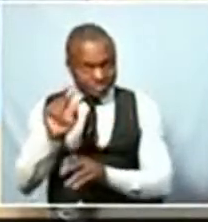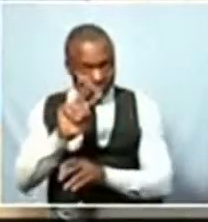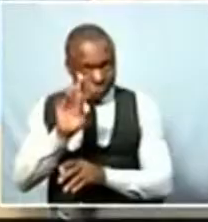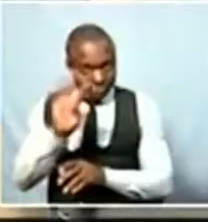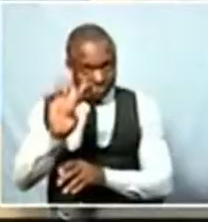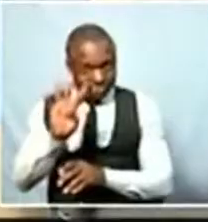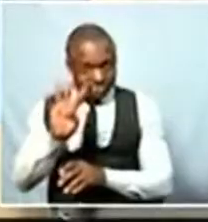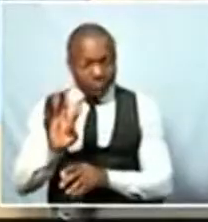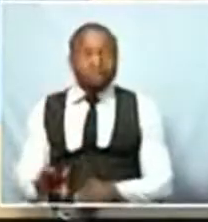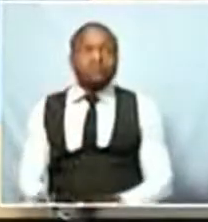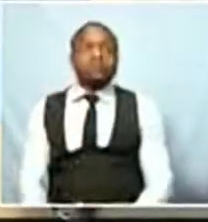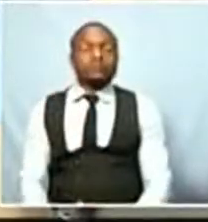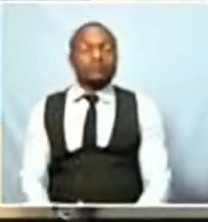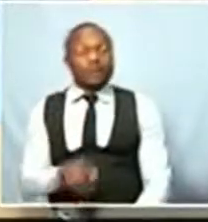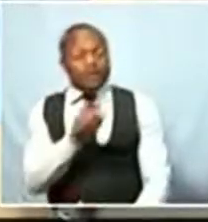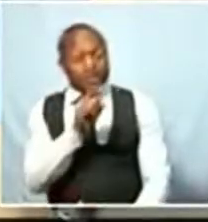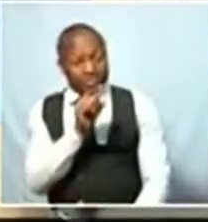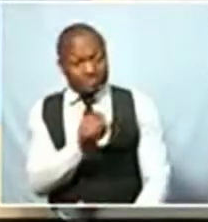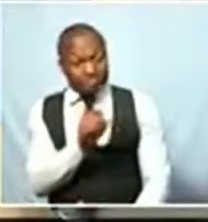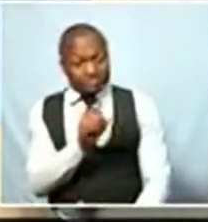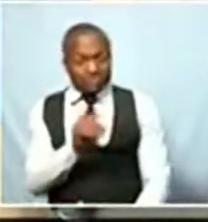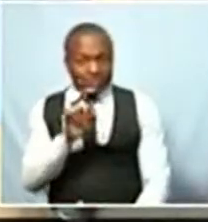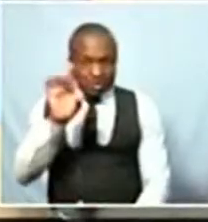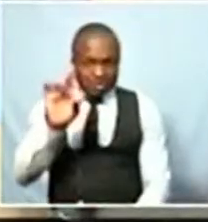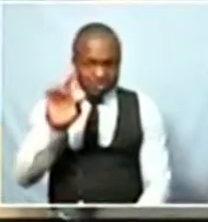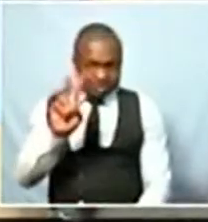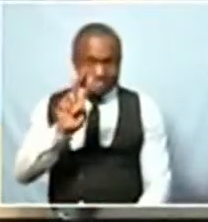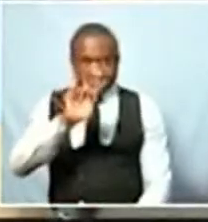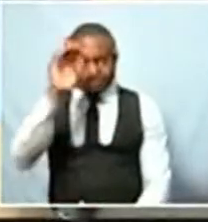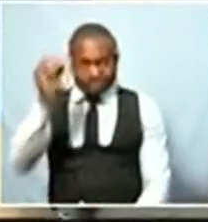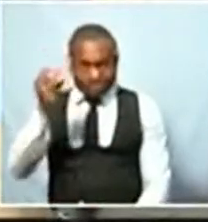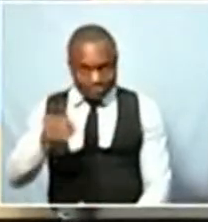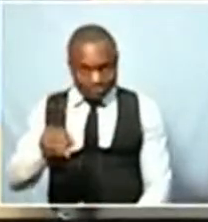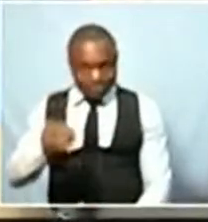2024, you were at 82%